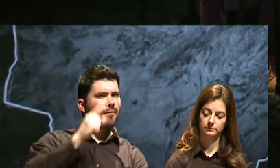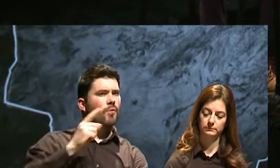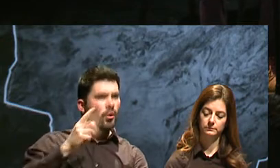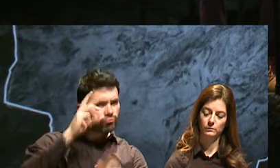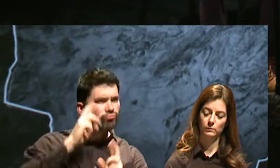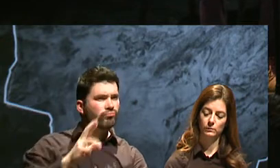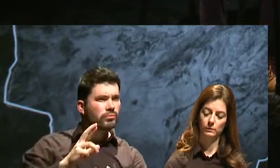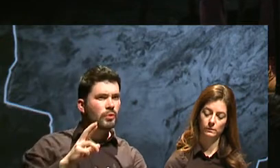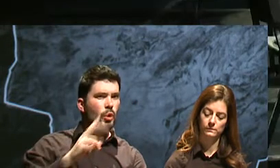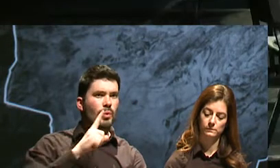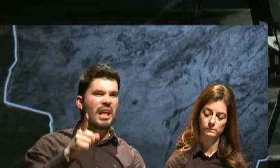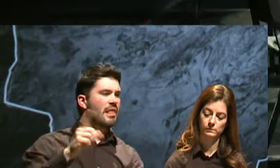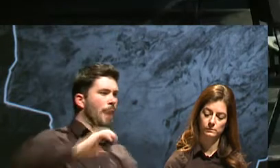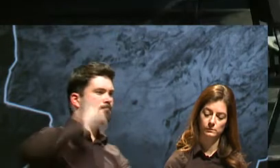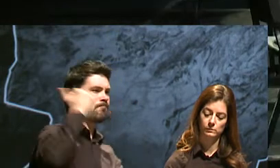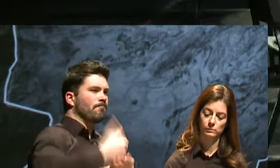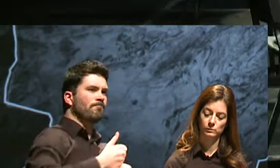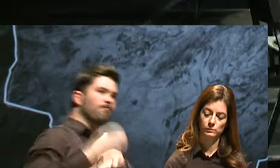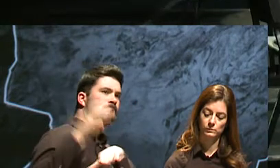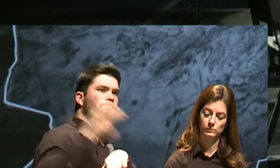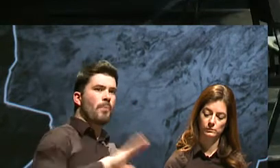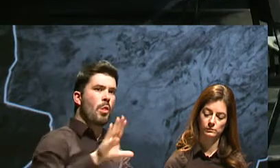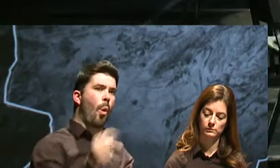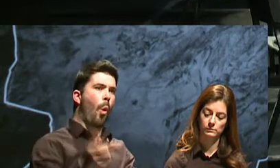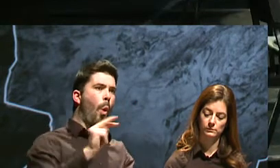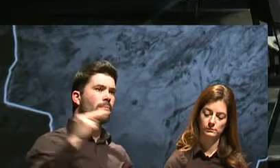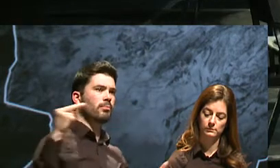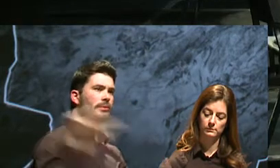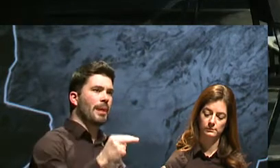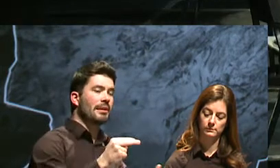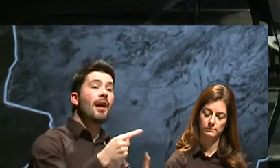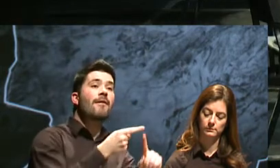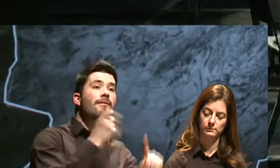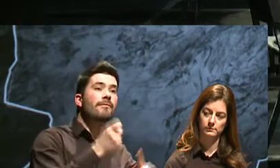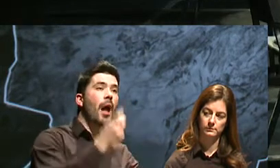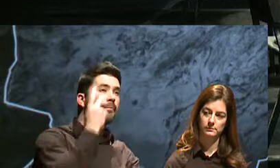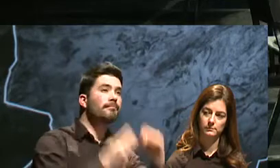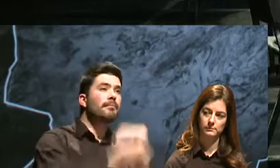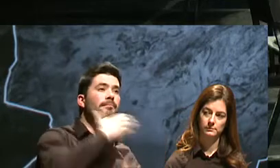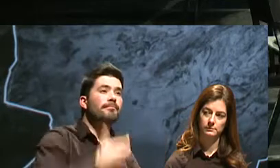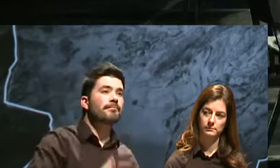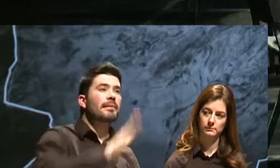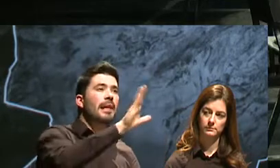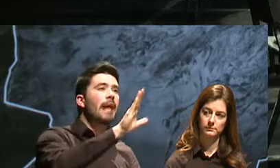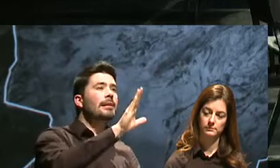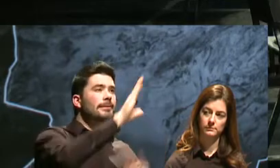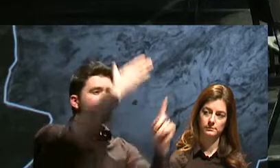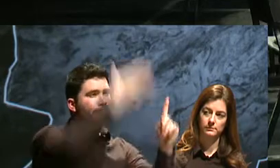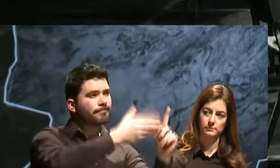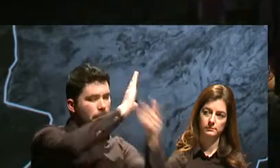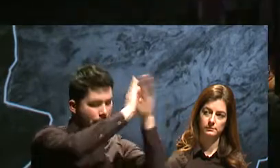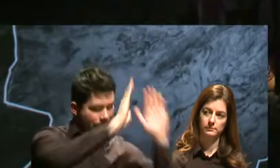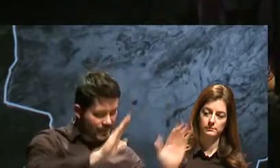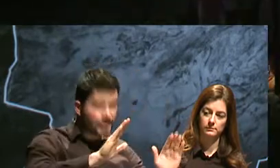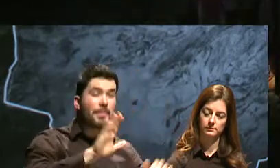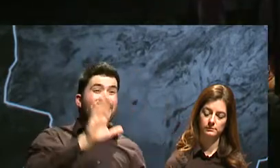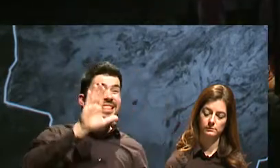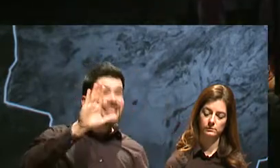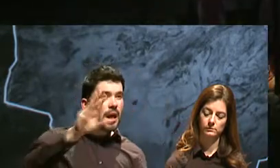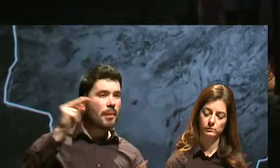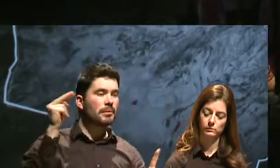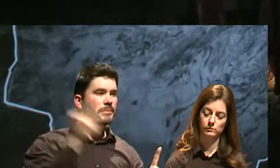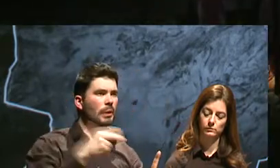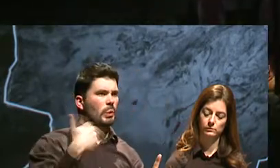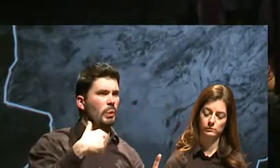daily lives. Derived from the Quran and the teachings of the Prophet Muhammad. Peace be upon him. The Taliban's interpretation of